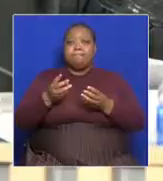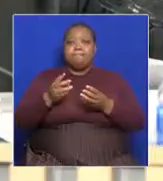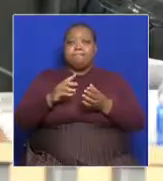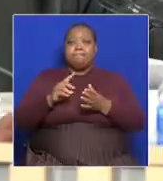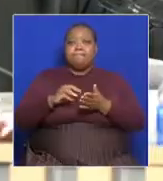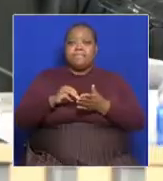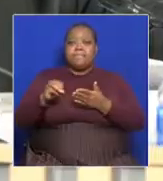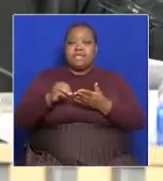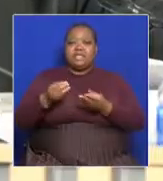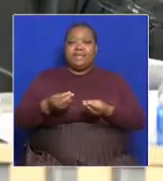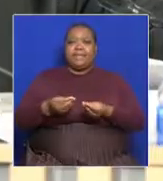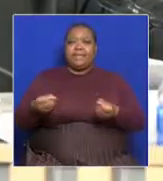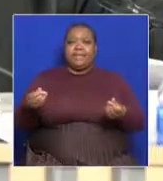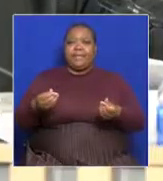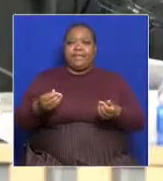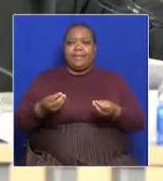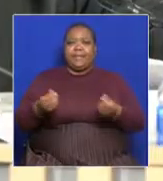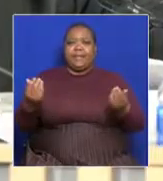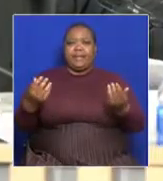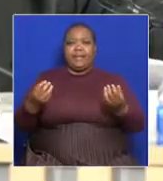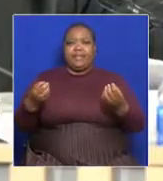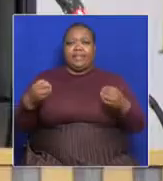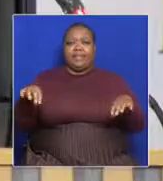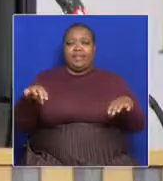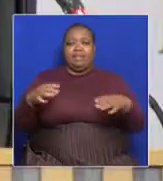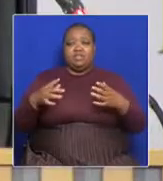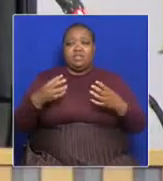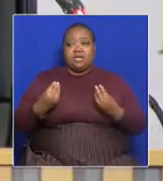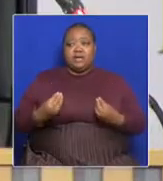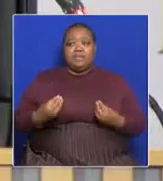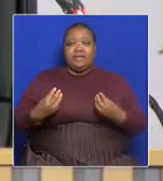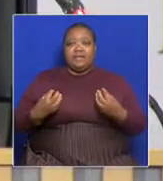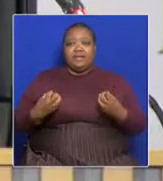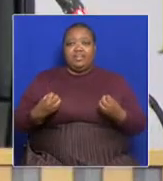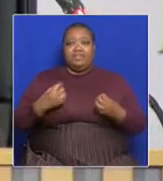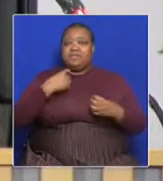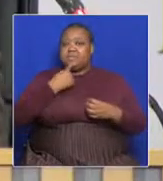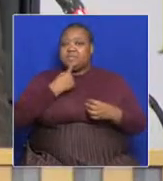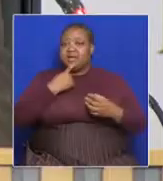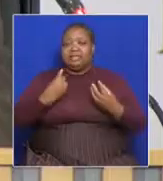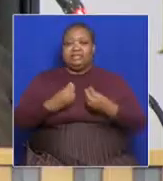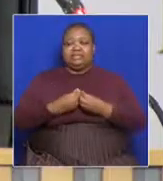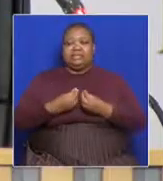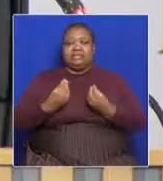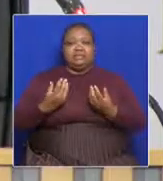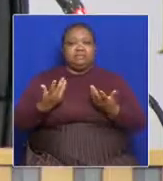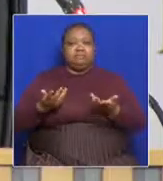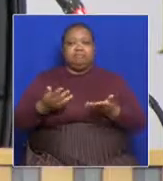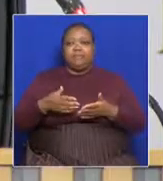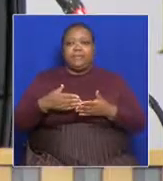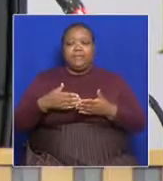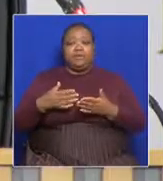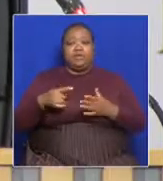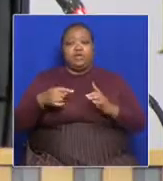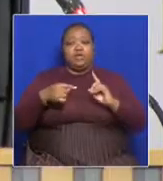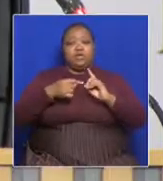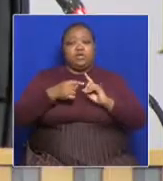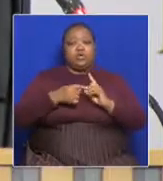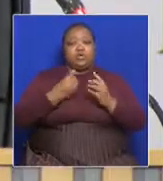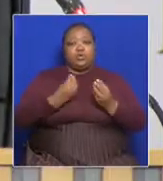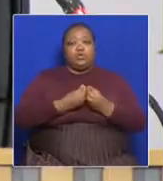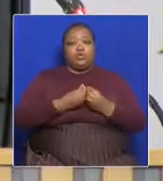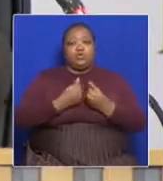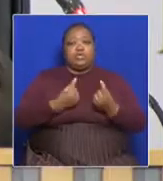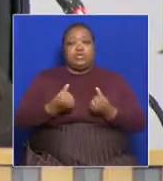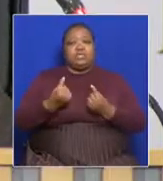Yes. but she doesn't have anything because the stuff has disappeared because No. apparently on your side you've done something. Commissioner,